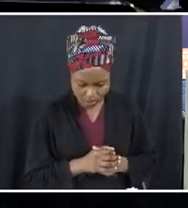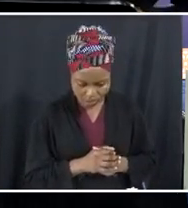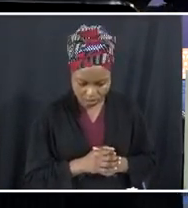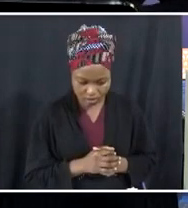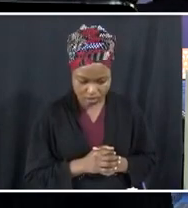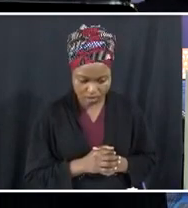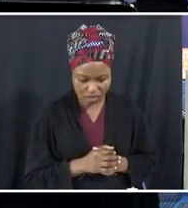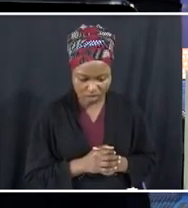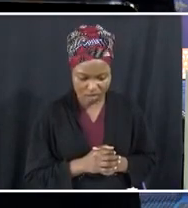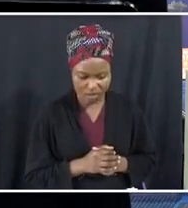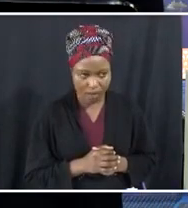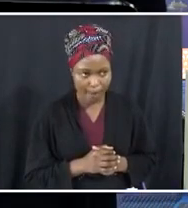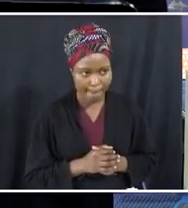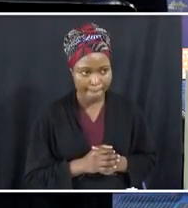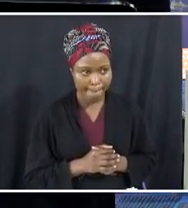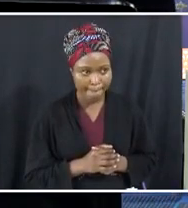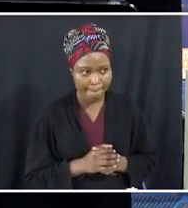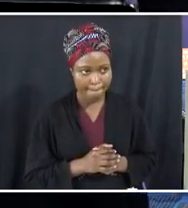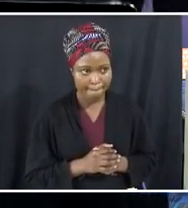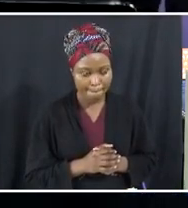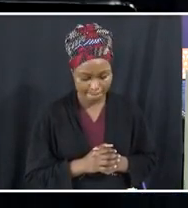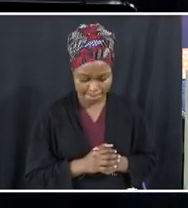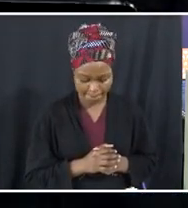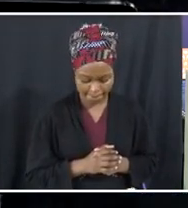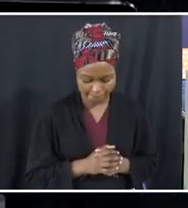Two, one, three, 213.